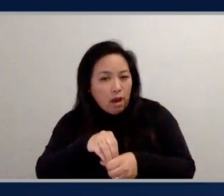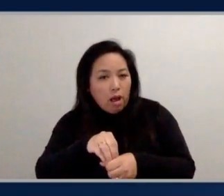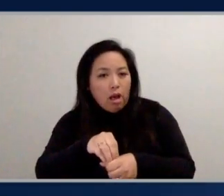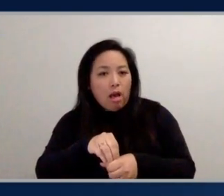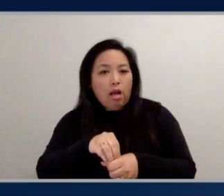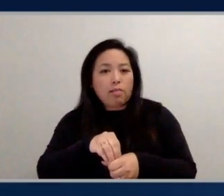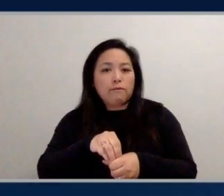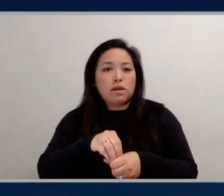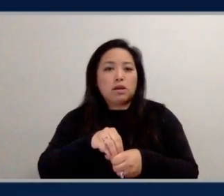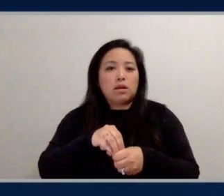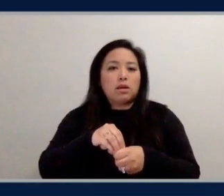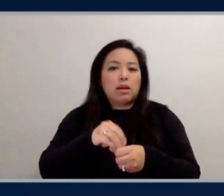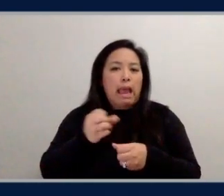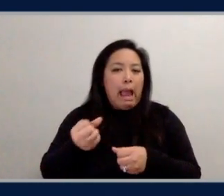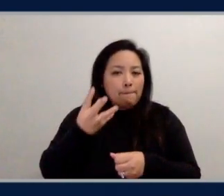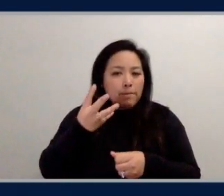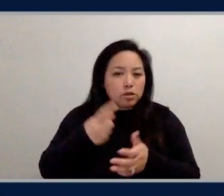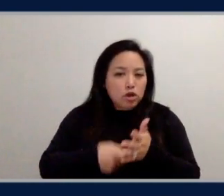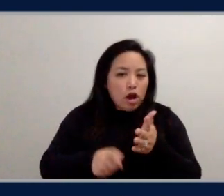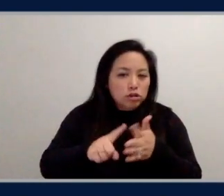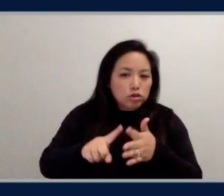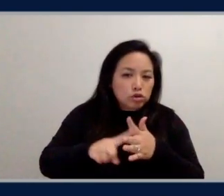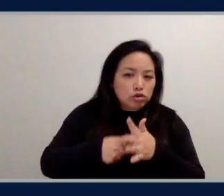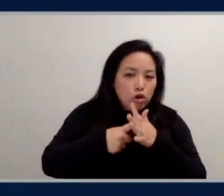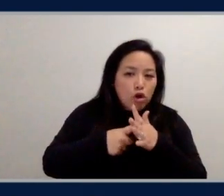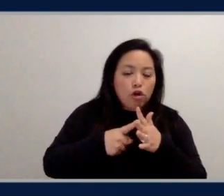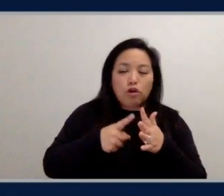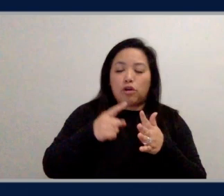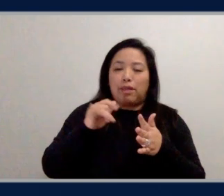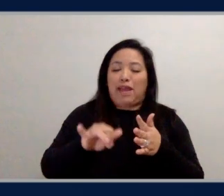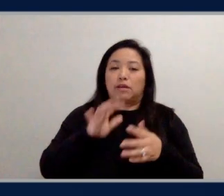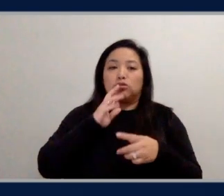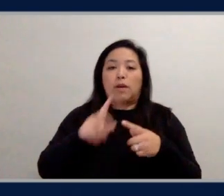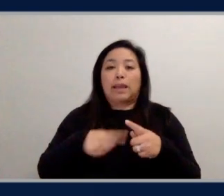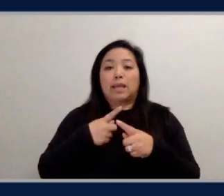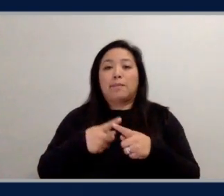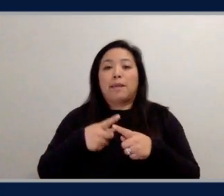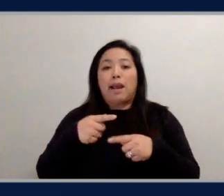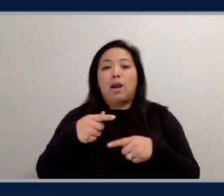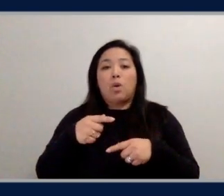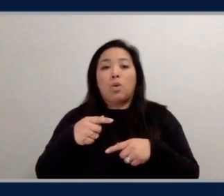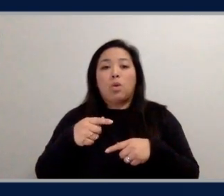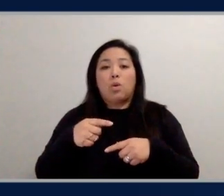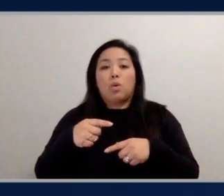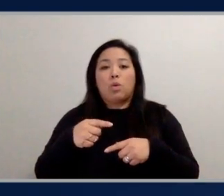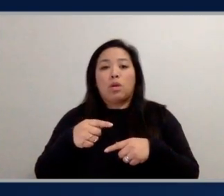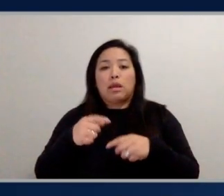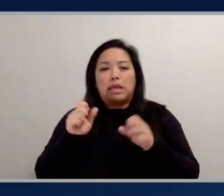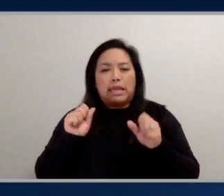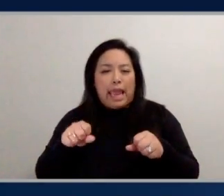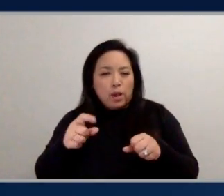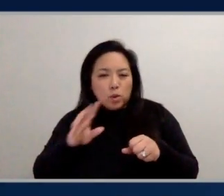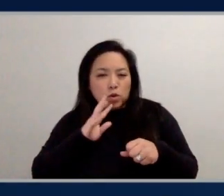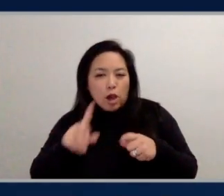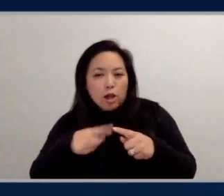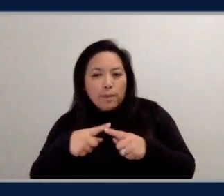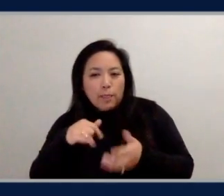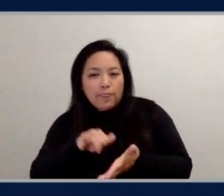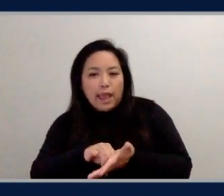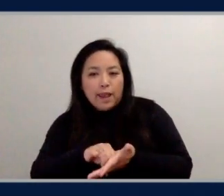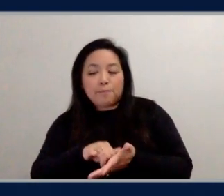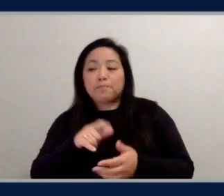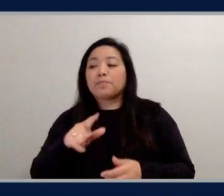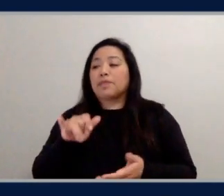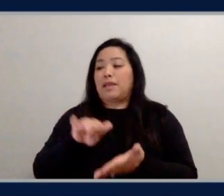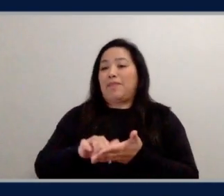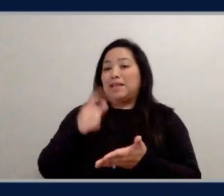start, right? We are taking a U-turn here, talking about DSQL, right? Can you talk about that? Yeah, so this was one of the ones that